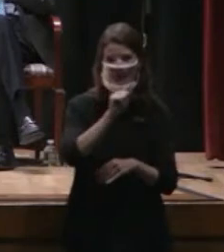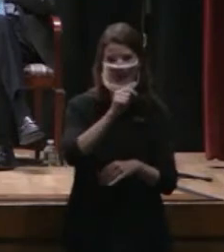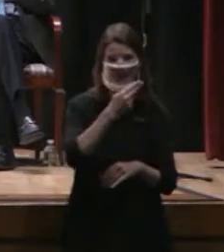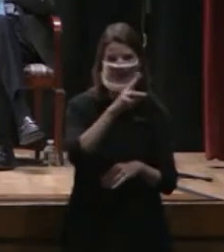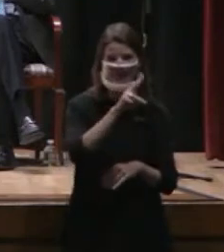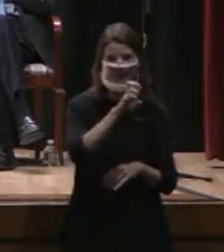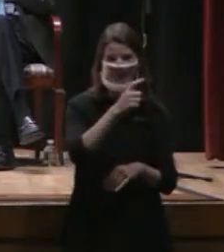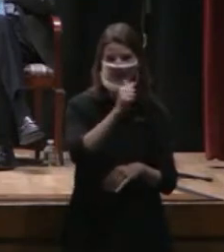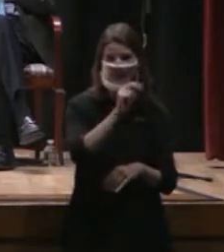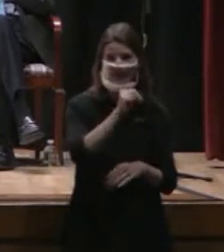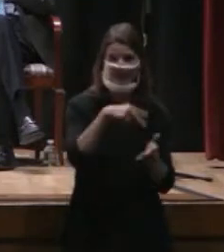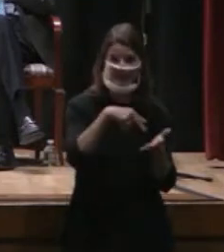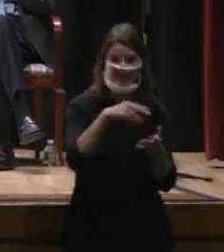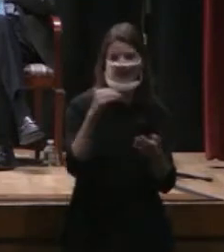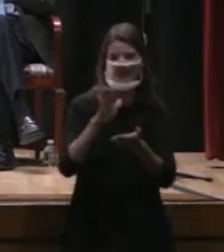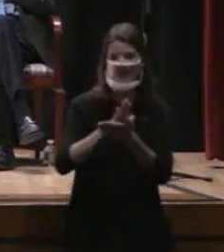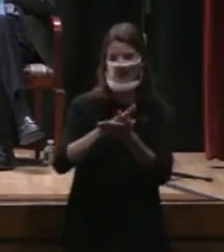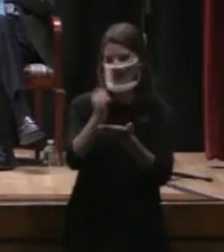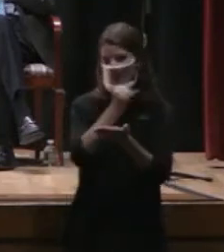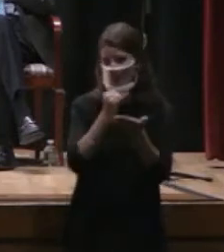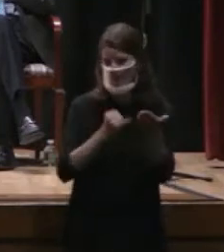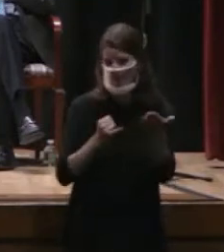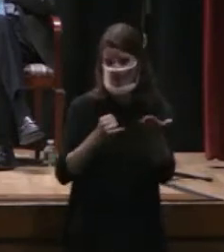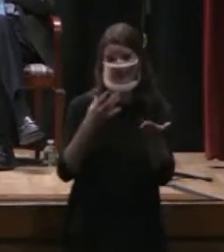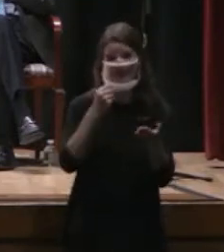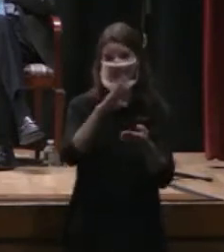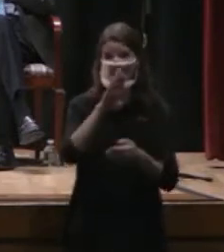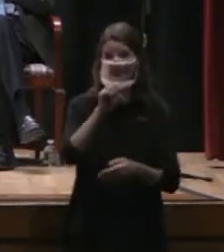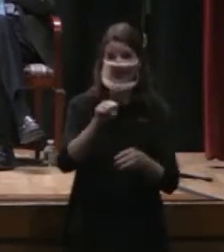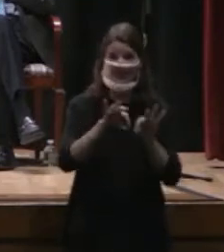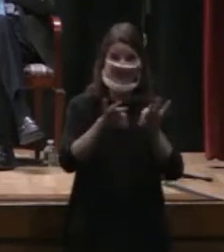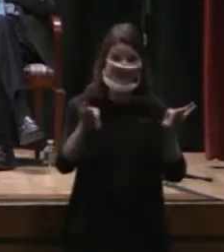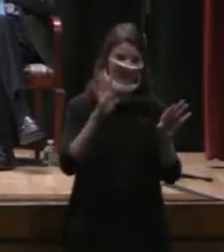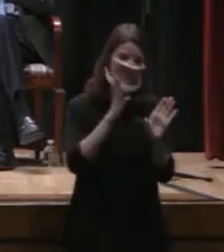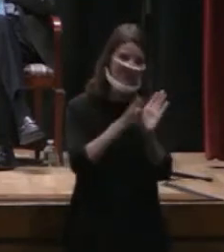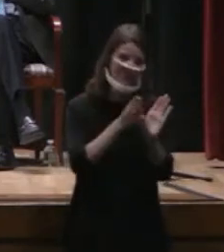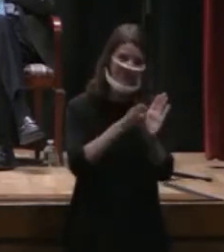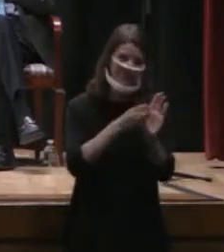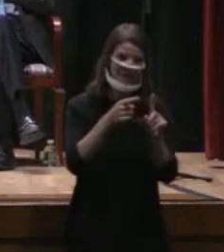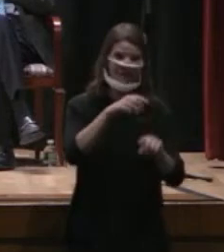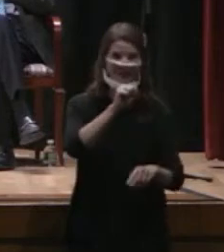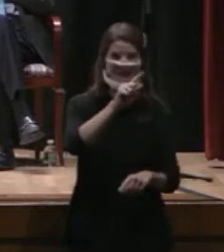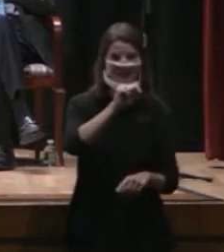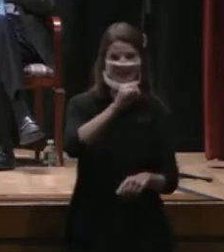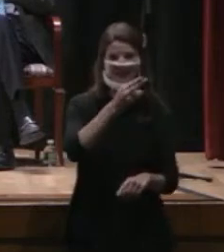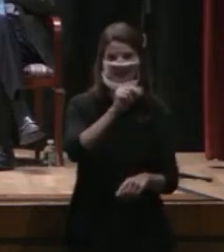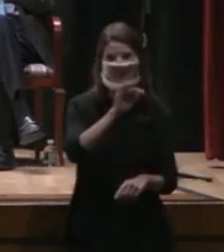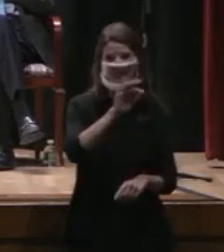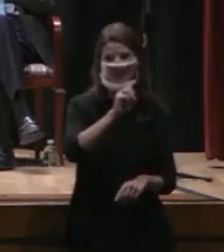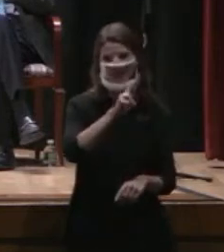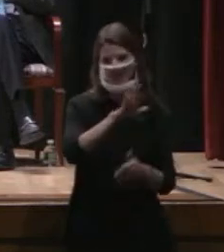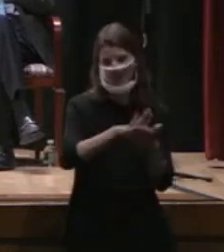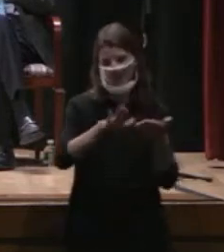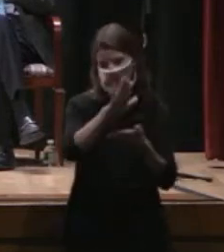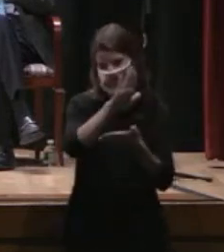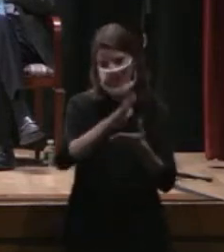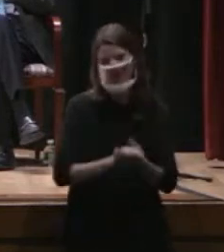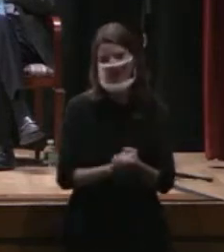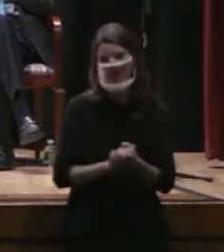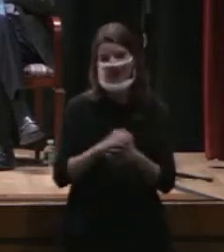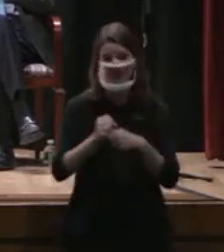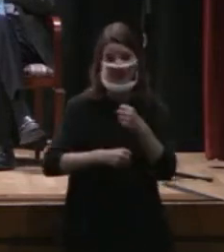Dance and the School of Arts, and receiving his bachelor's in psychology from St. John Fisher College.